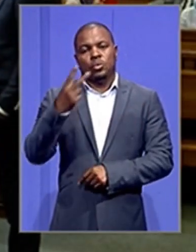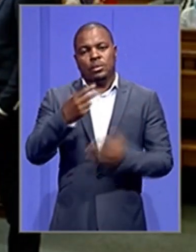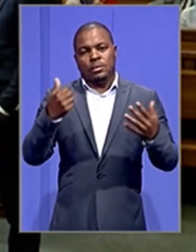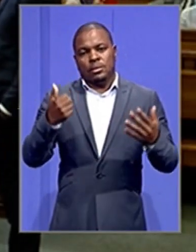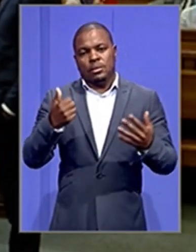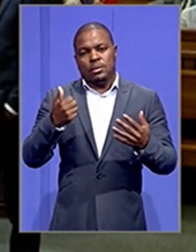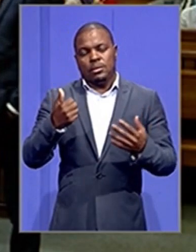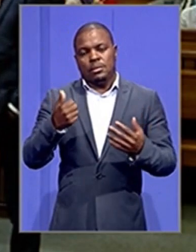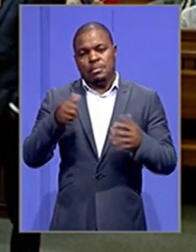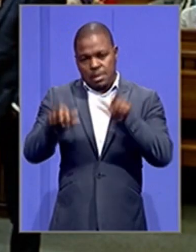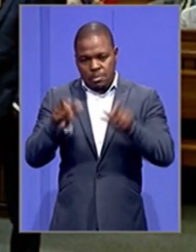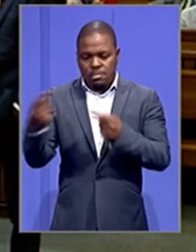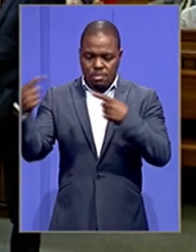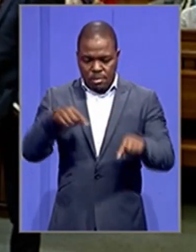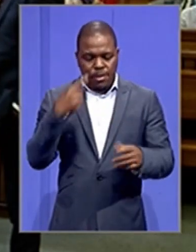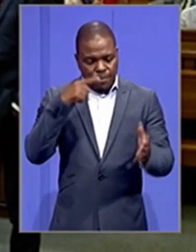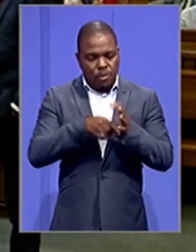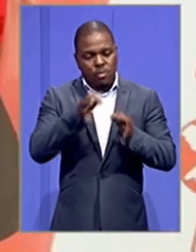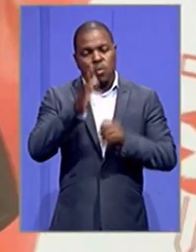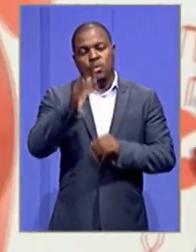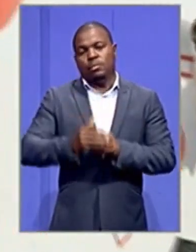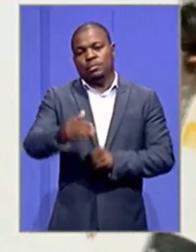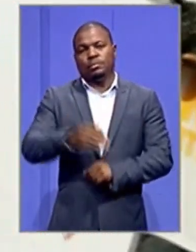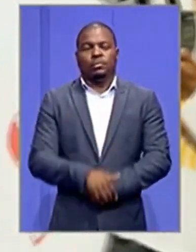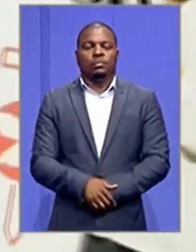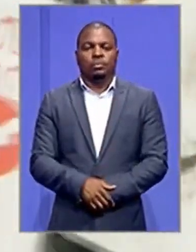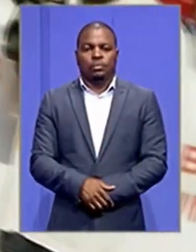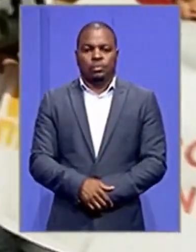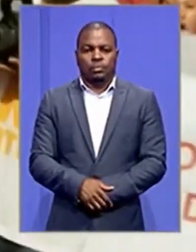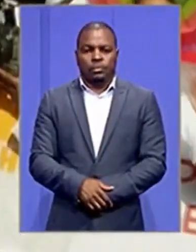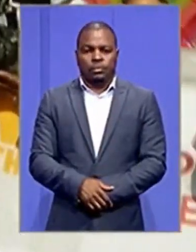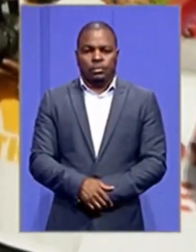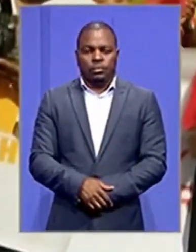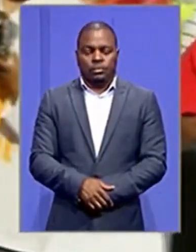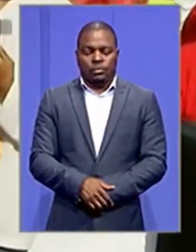solofetswe go neelana ka bopaki. Molemo one motho wa SABC News, Pretoria.